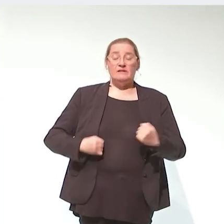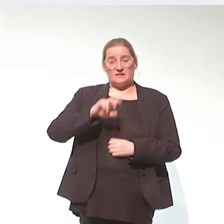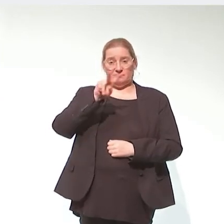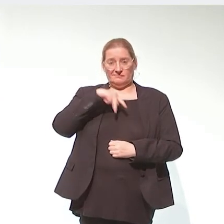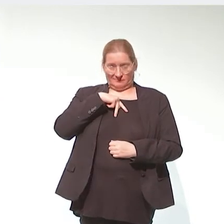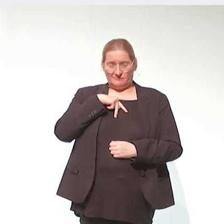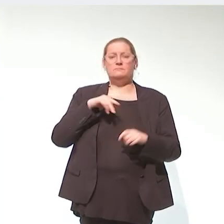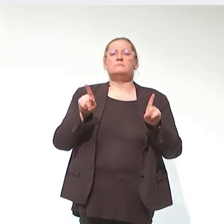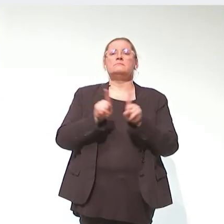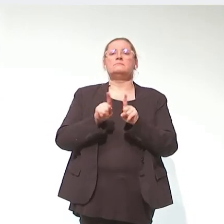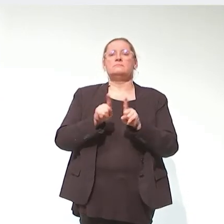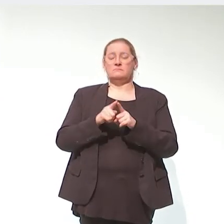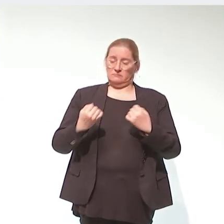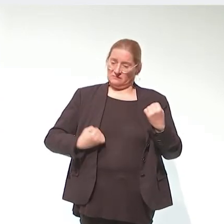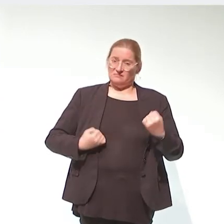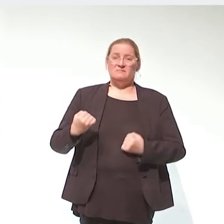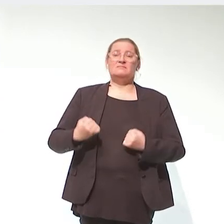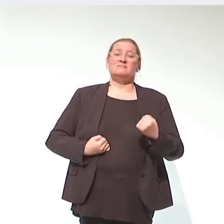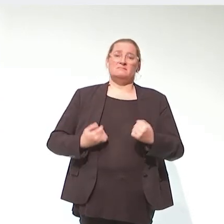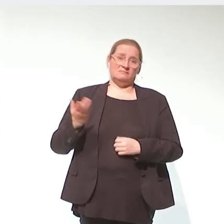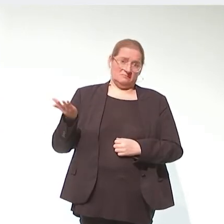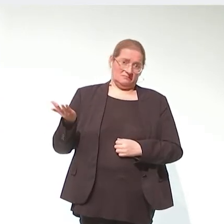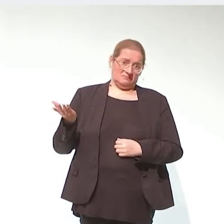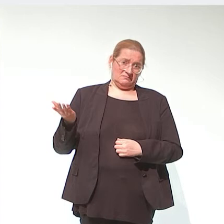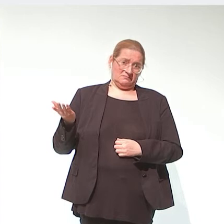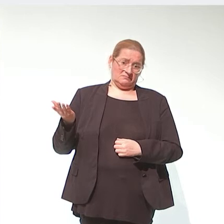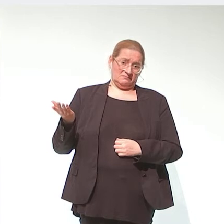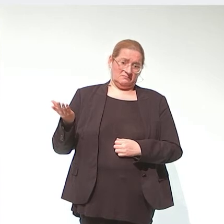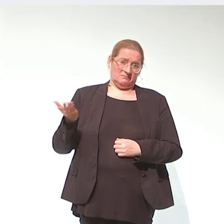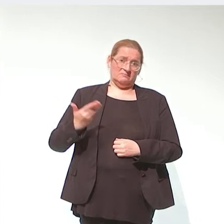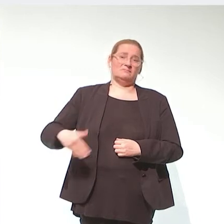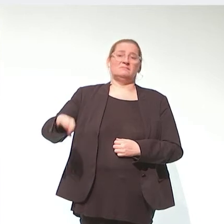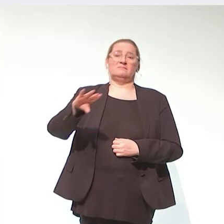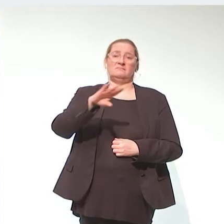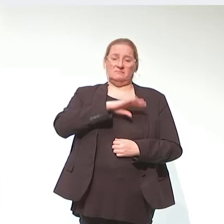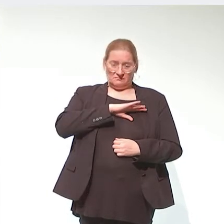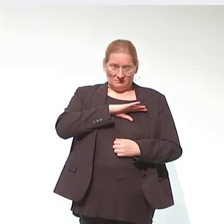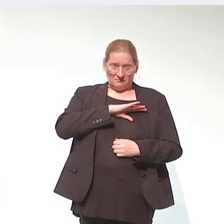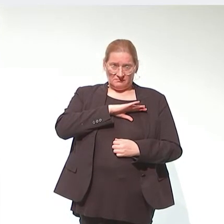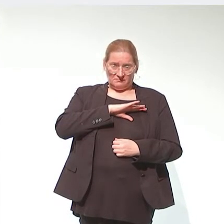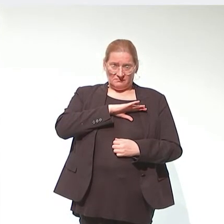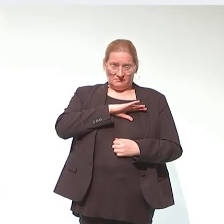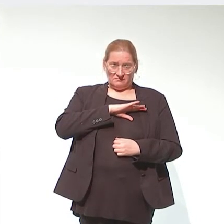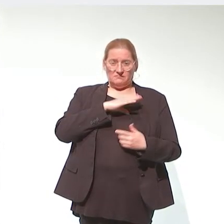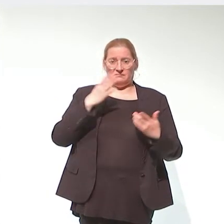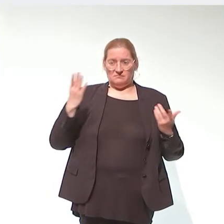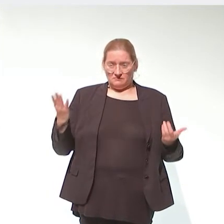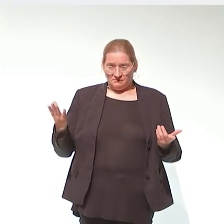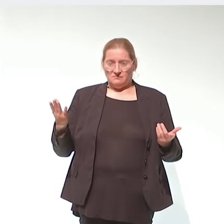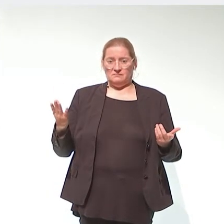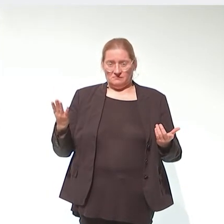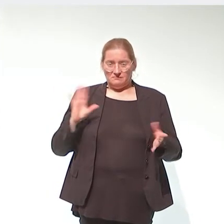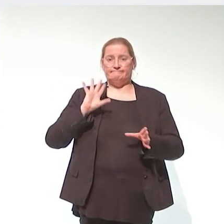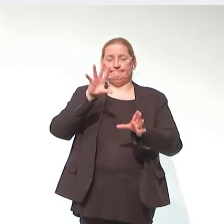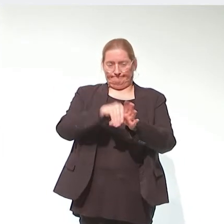Disabilities. Together with the Ministry of Education, we have established a cooperation framework in order to